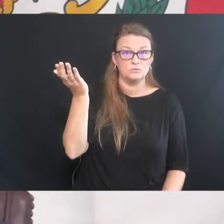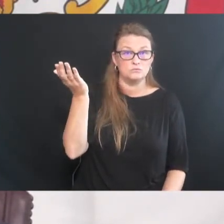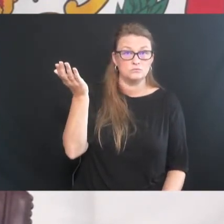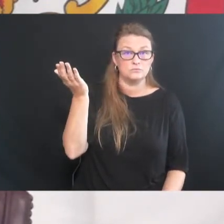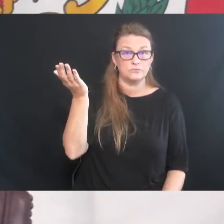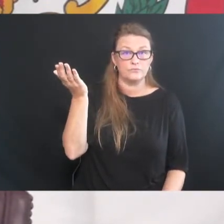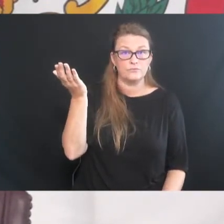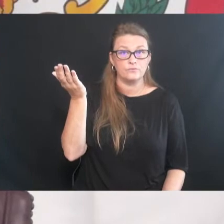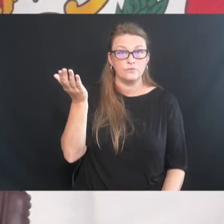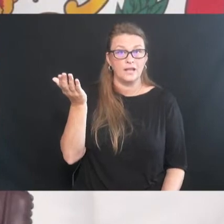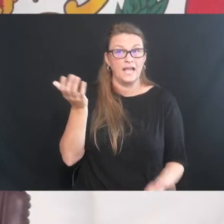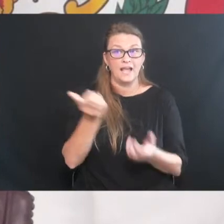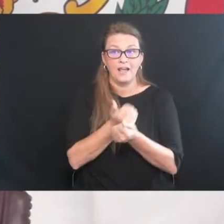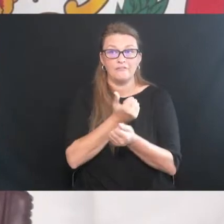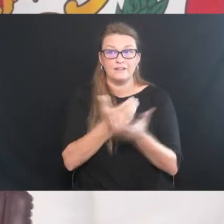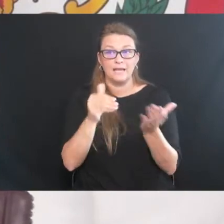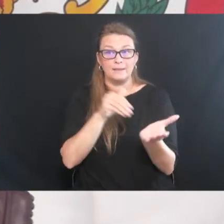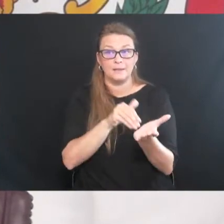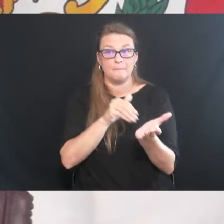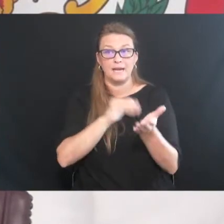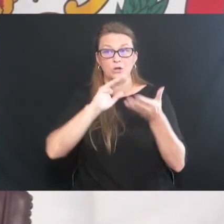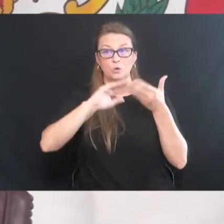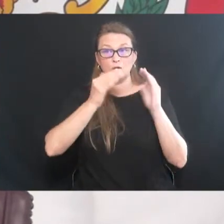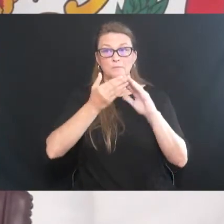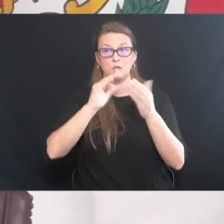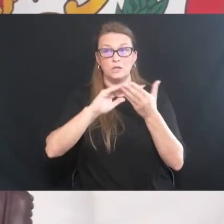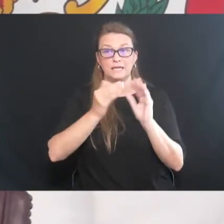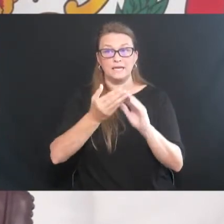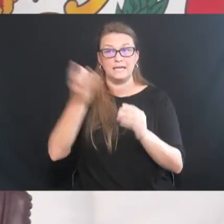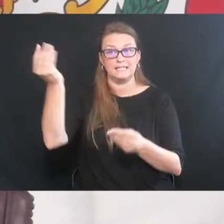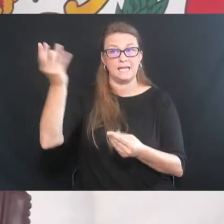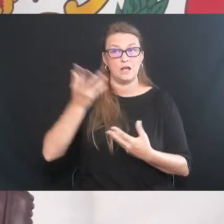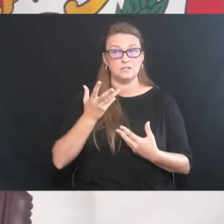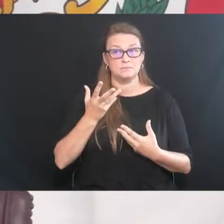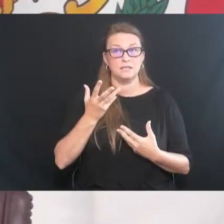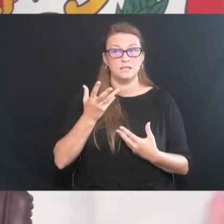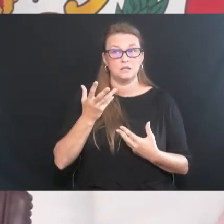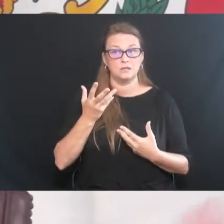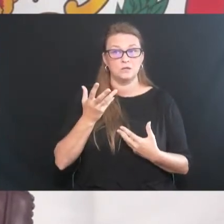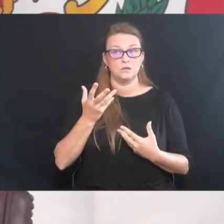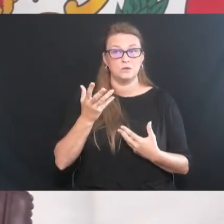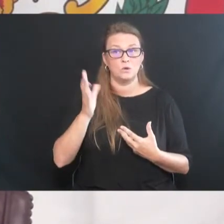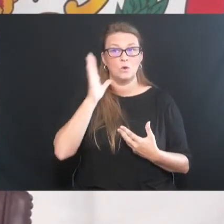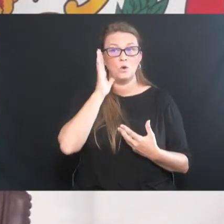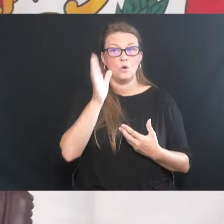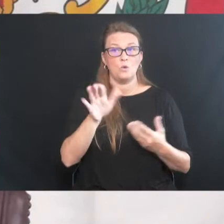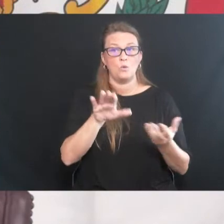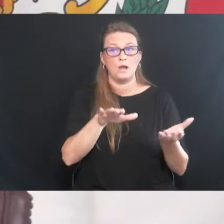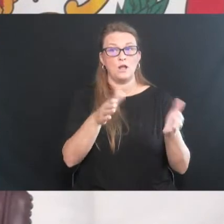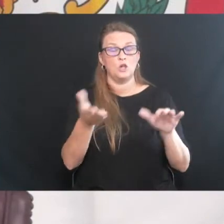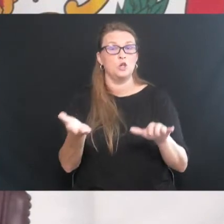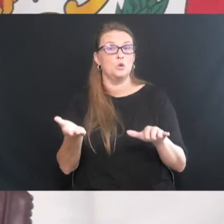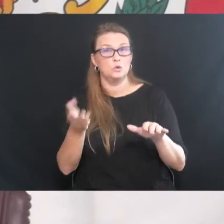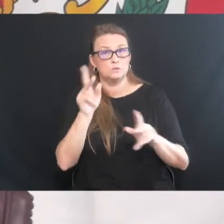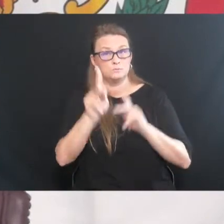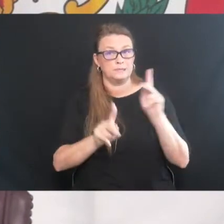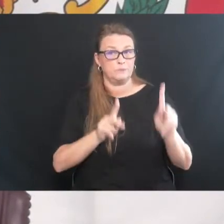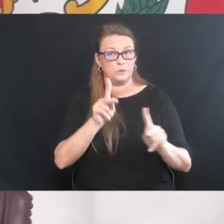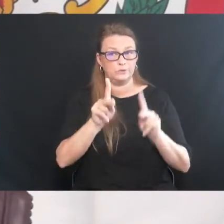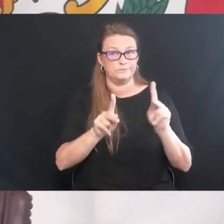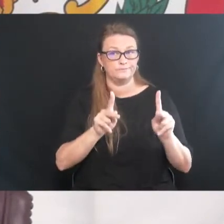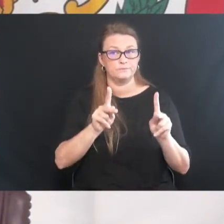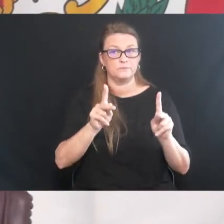standpoint of everything that the medical community tells me, we know if we do that, we're going to lose even more. So we